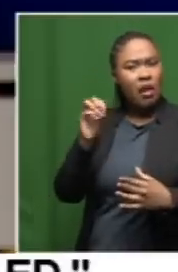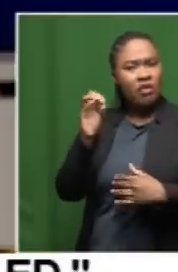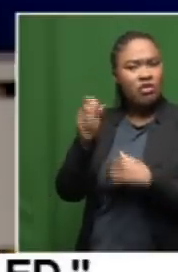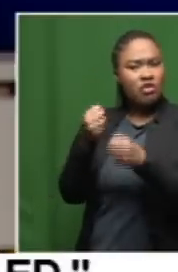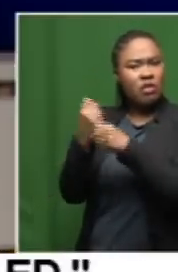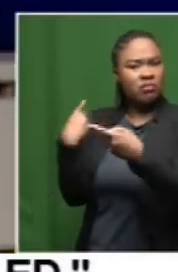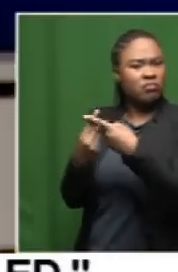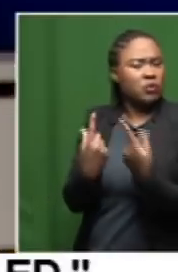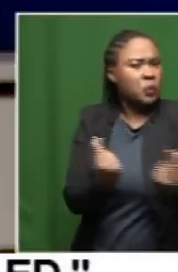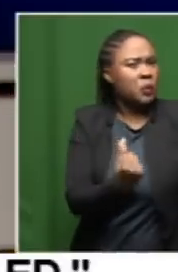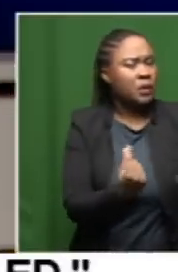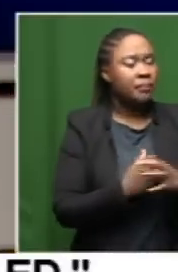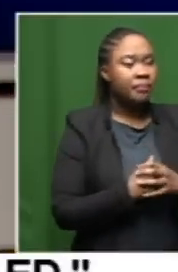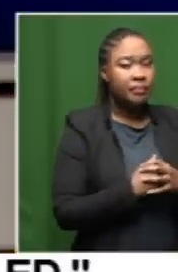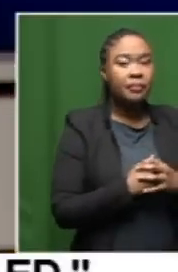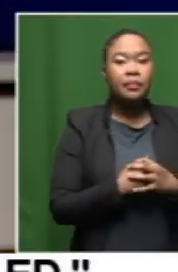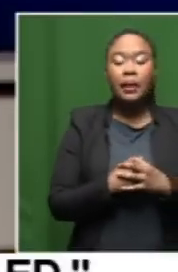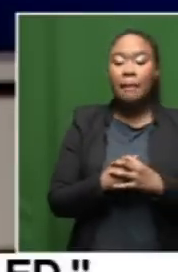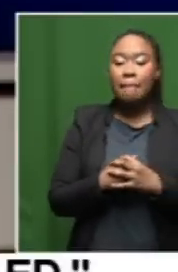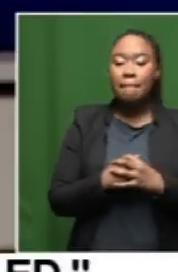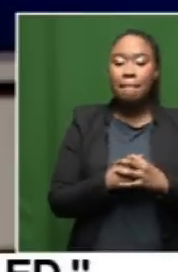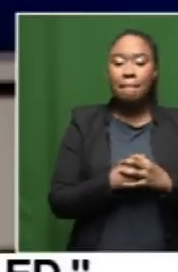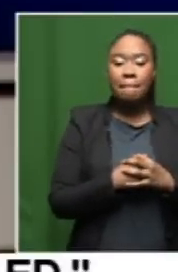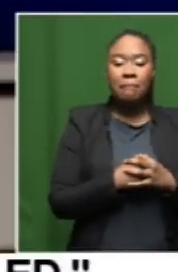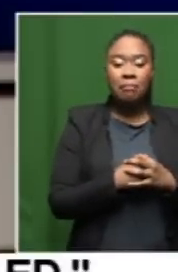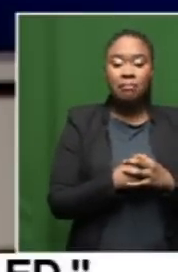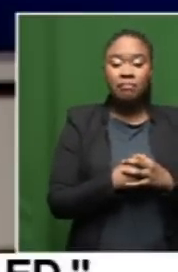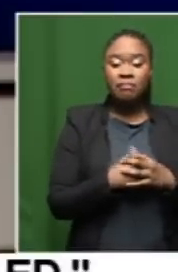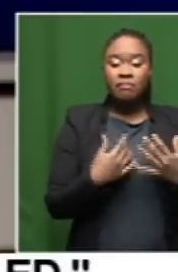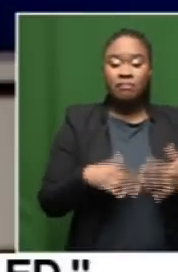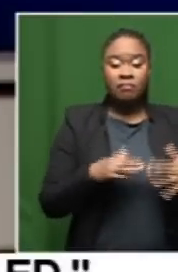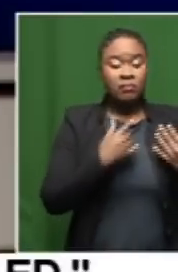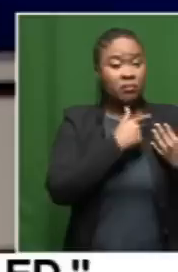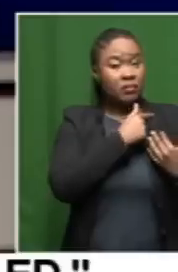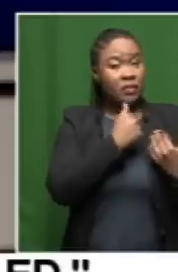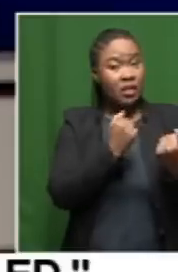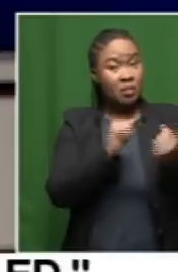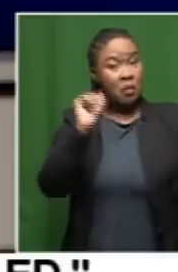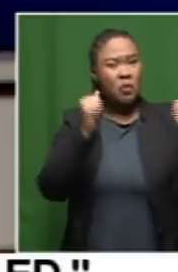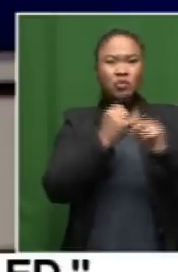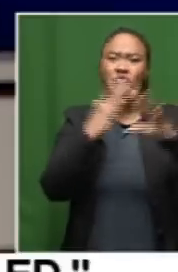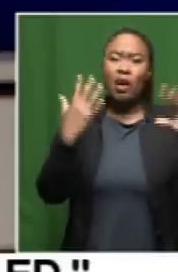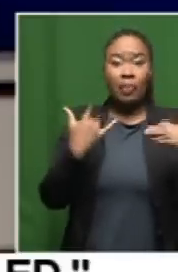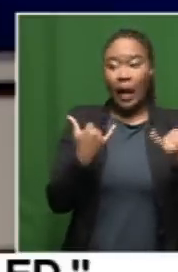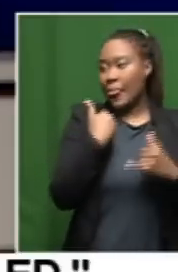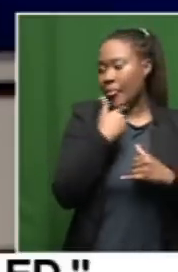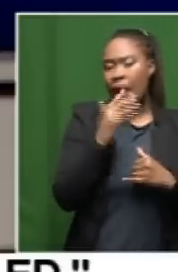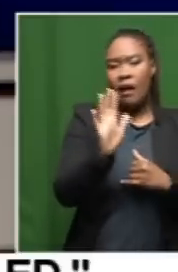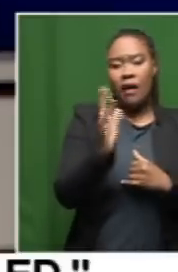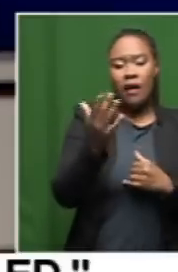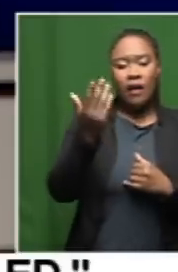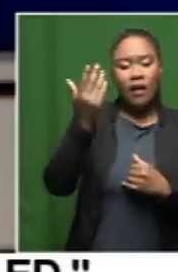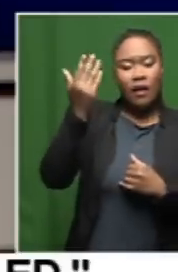of all critical moments in South Africa's transition to democracy, starting in the 1920s from its